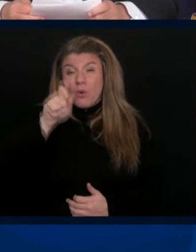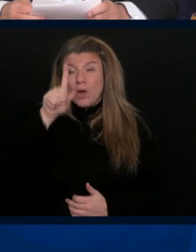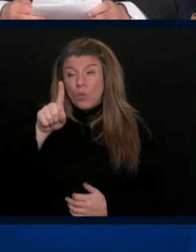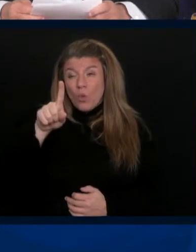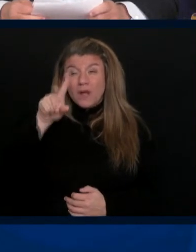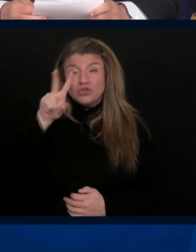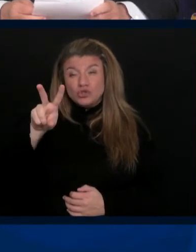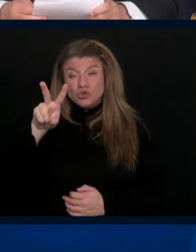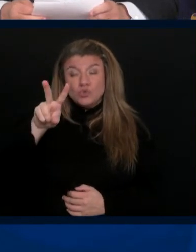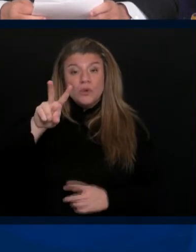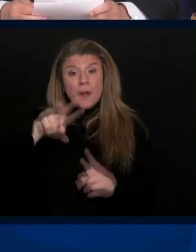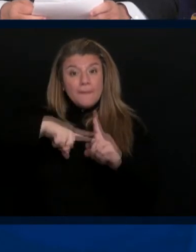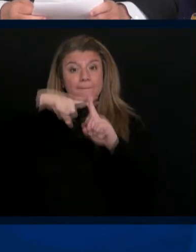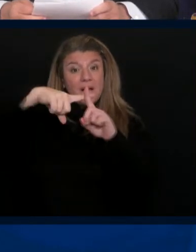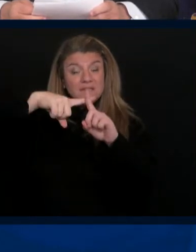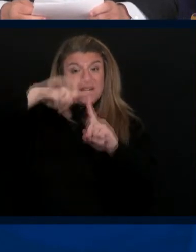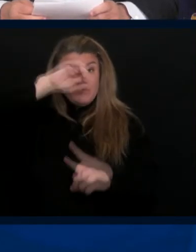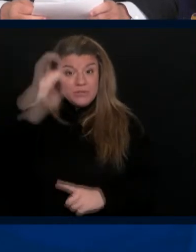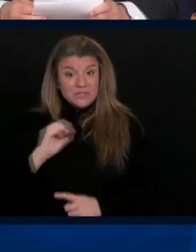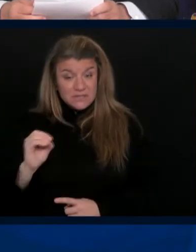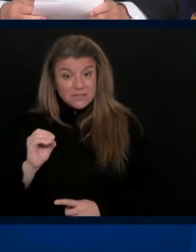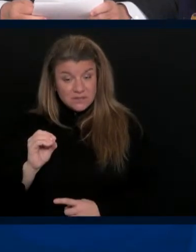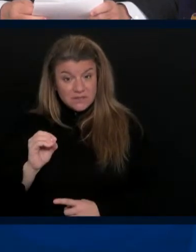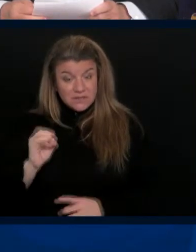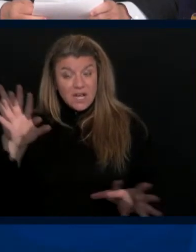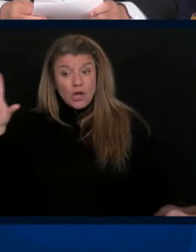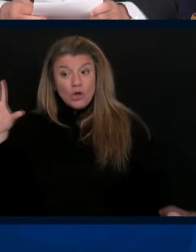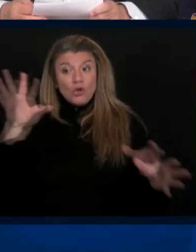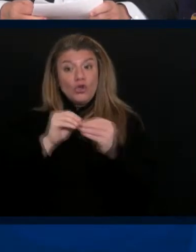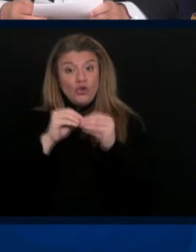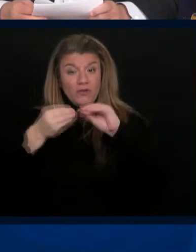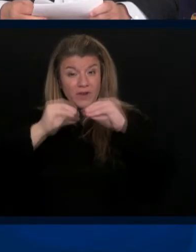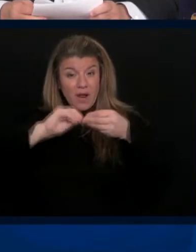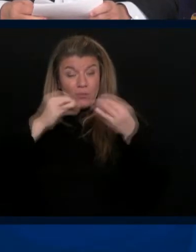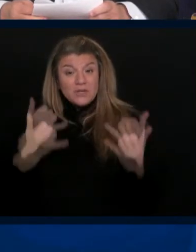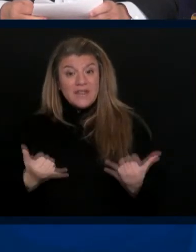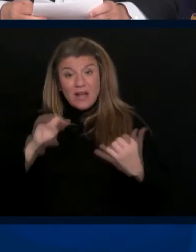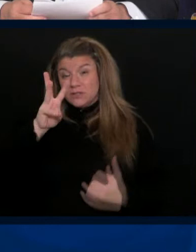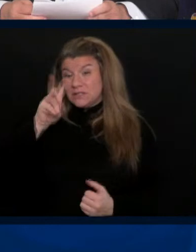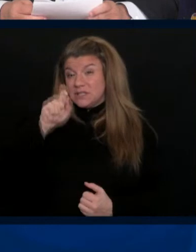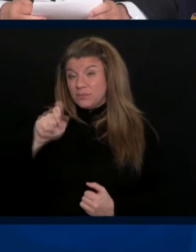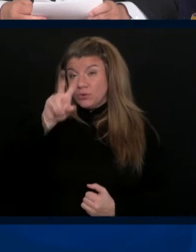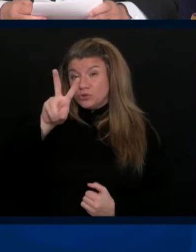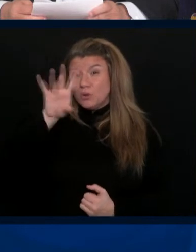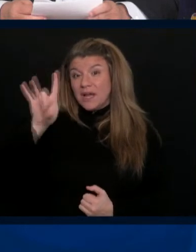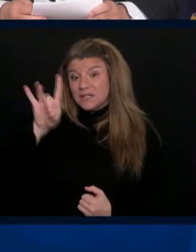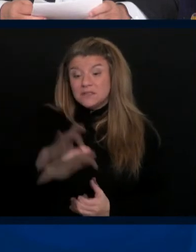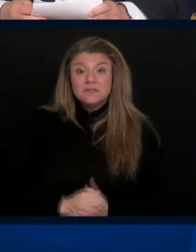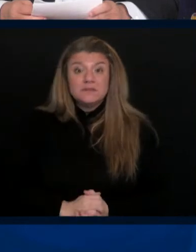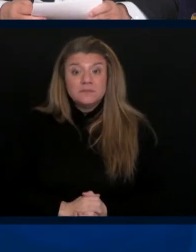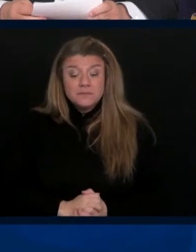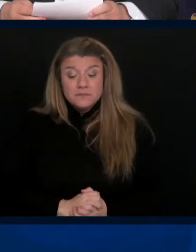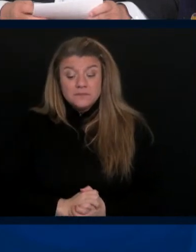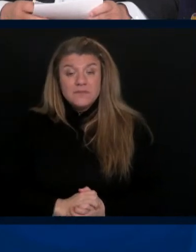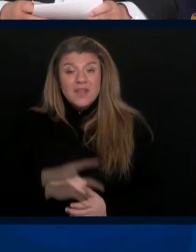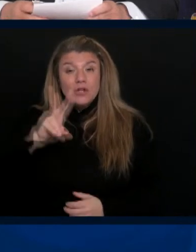11.12 positivity rate. The cumulative rate is now at 6.28.